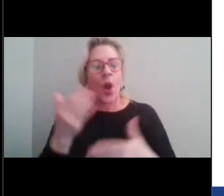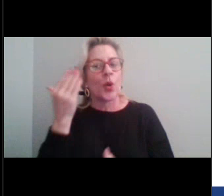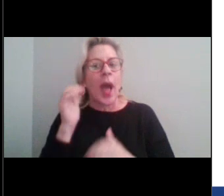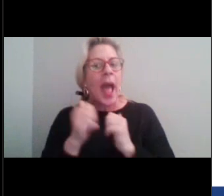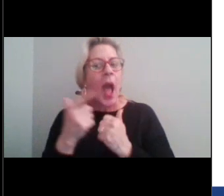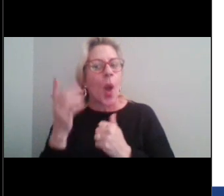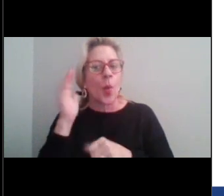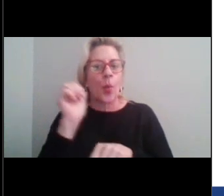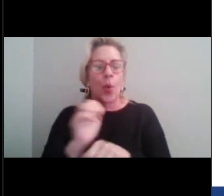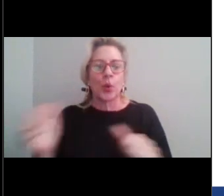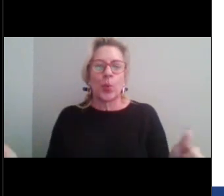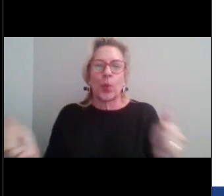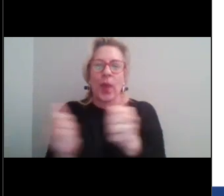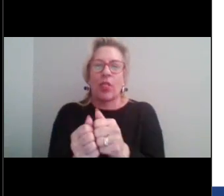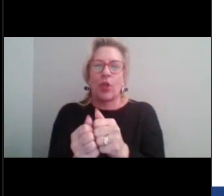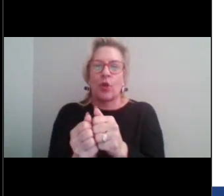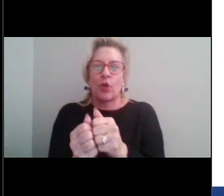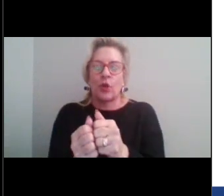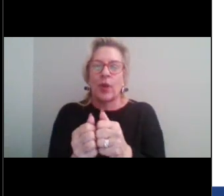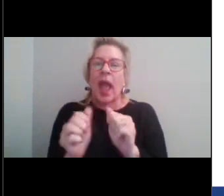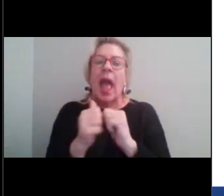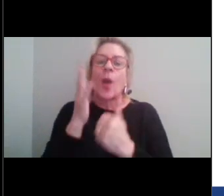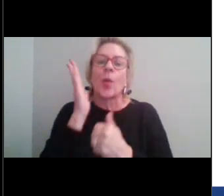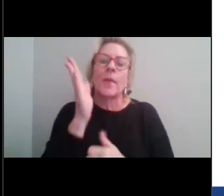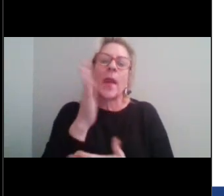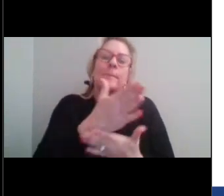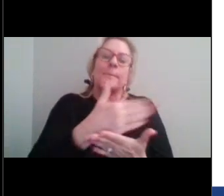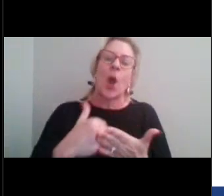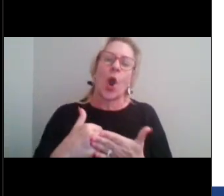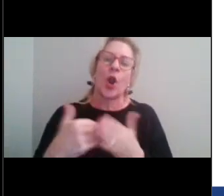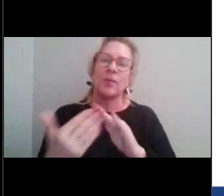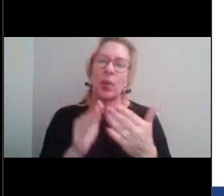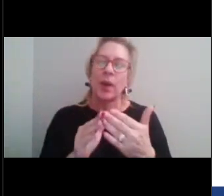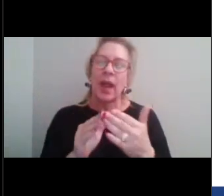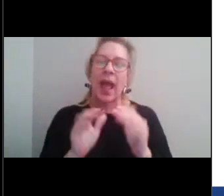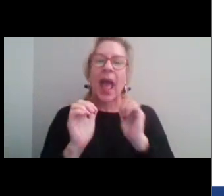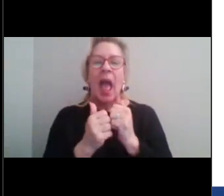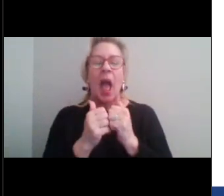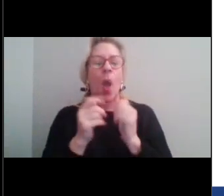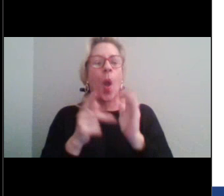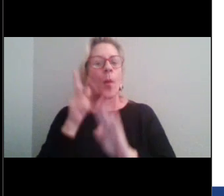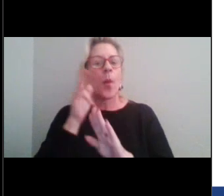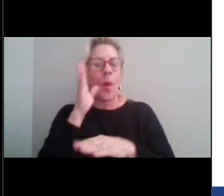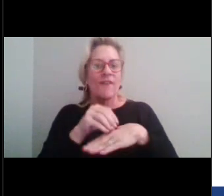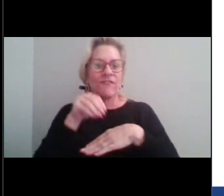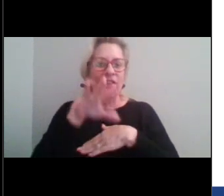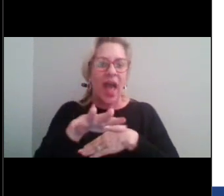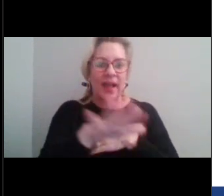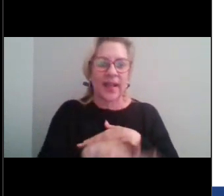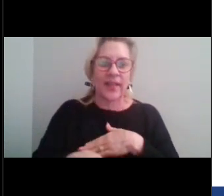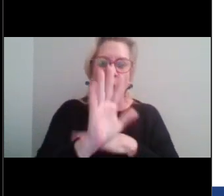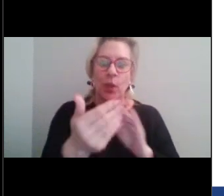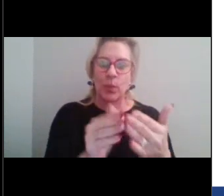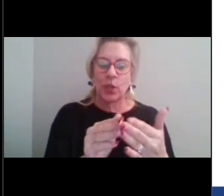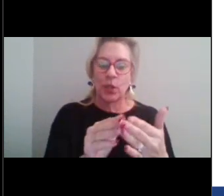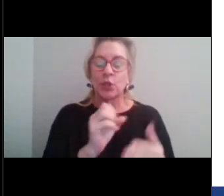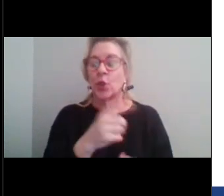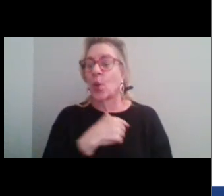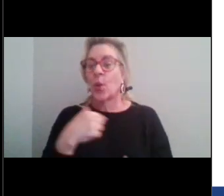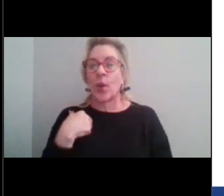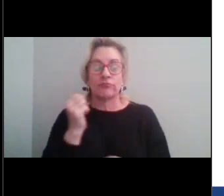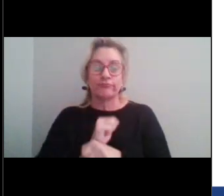going to work with them, how you're going to be a part of them, how they're going to be affected by the project. And so our restarting that work and clearing these